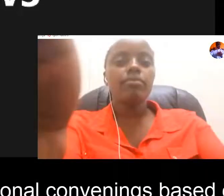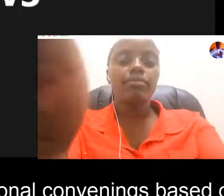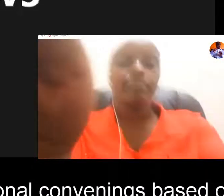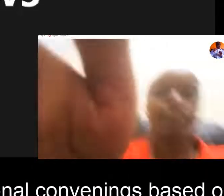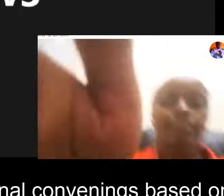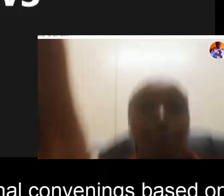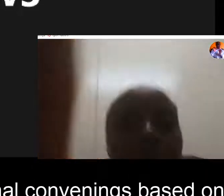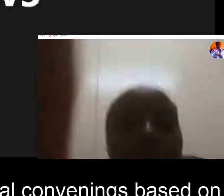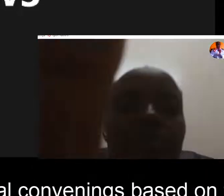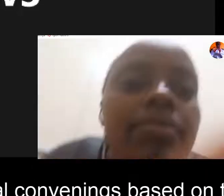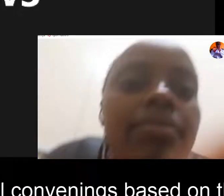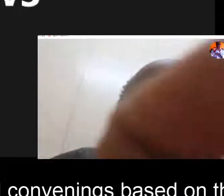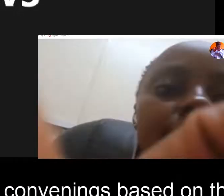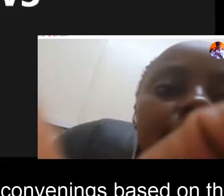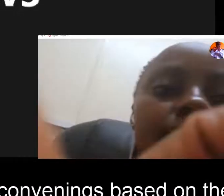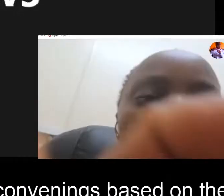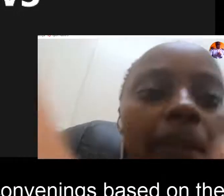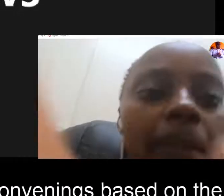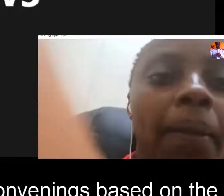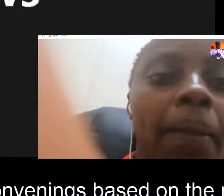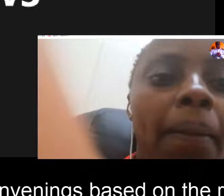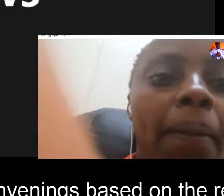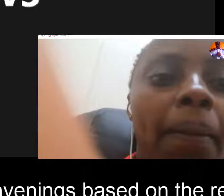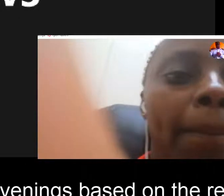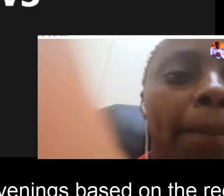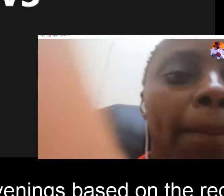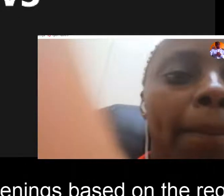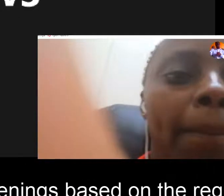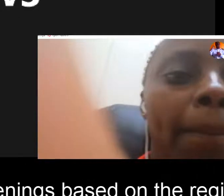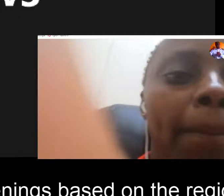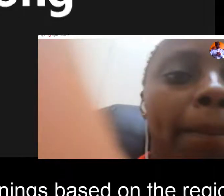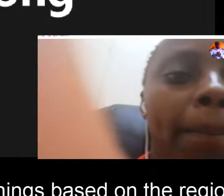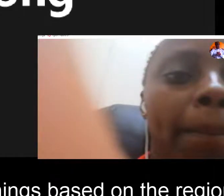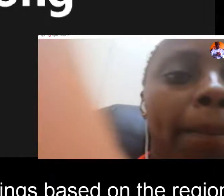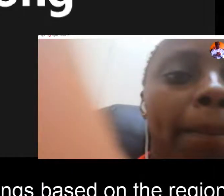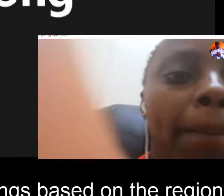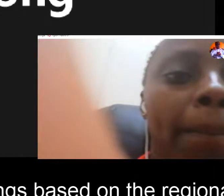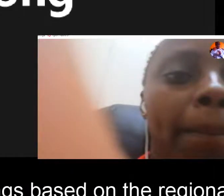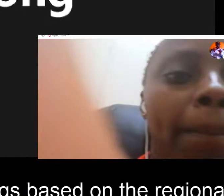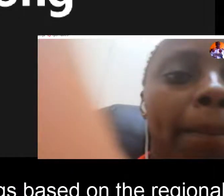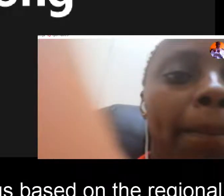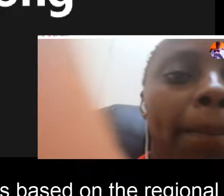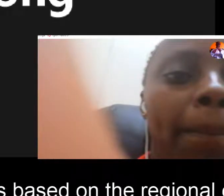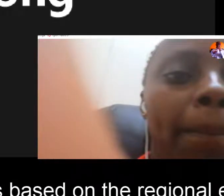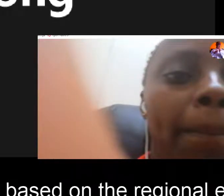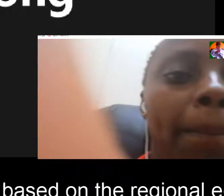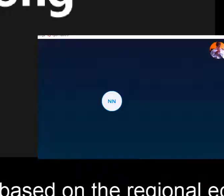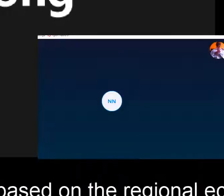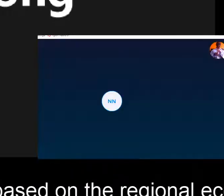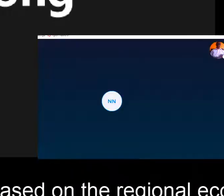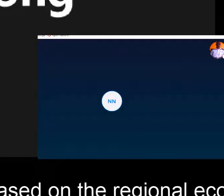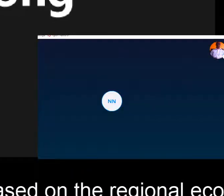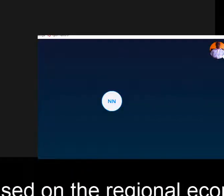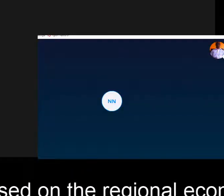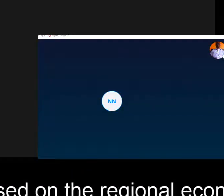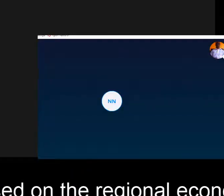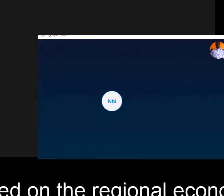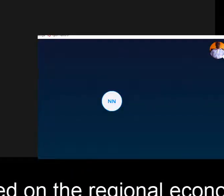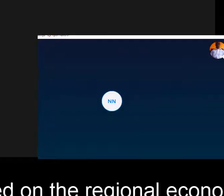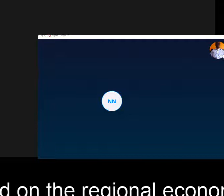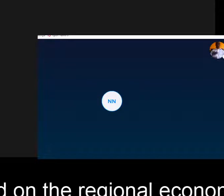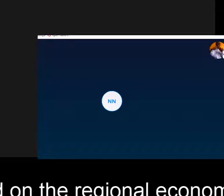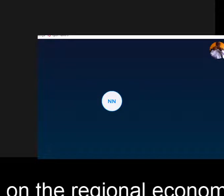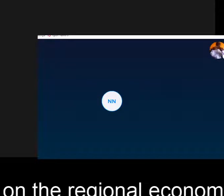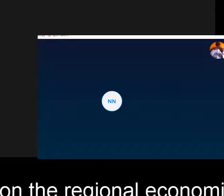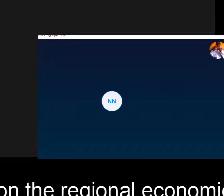so that they can be able to see the people behind the names. Thank you. Thank you, Jennifer. All right. Thank you very much. Thank you very